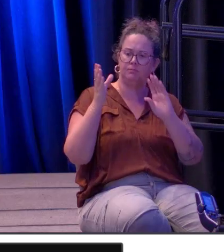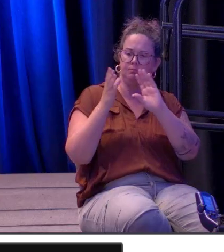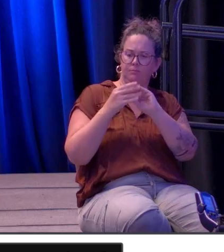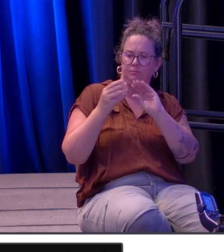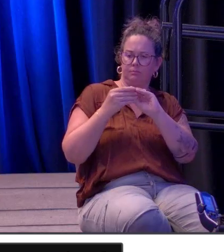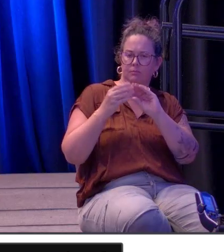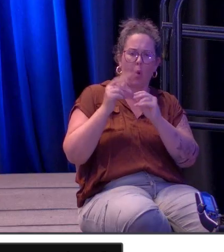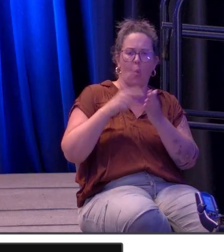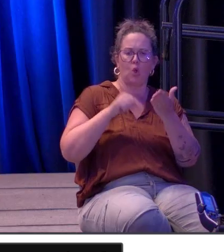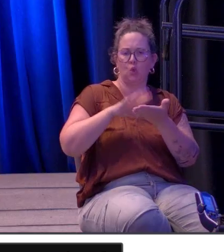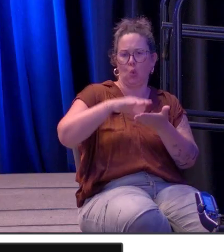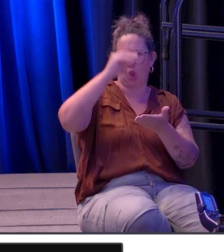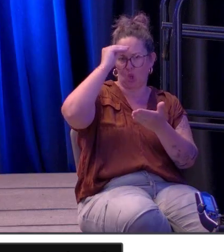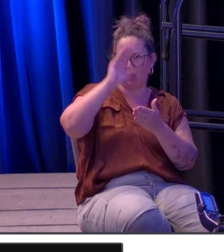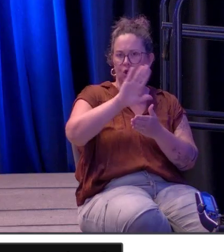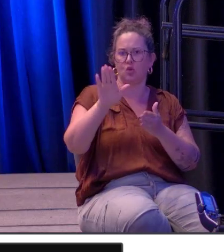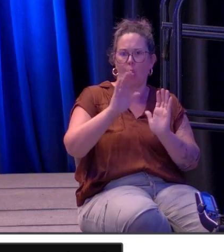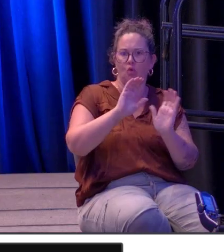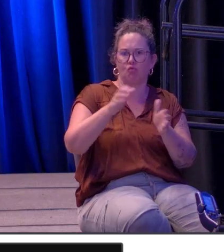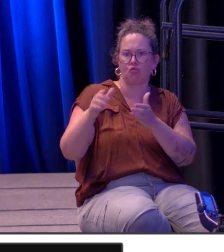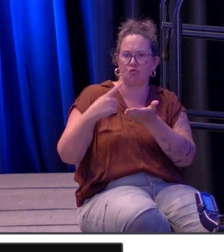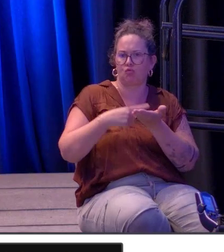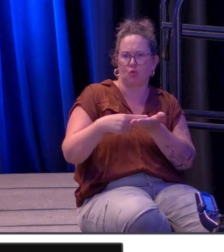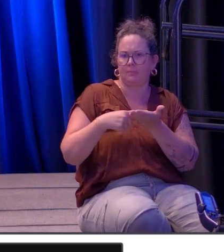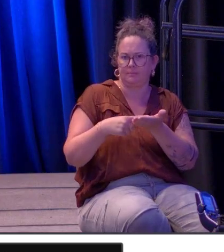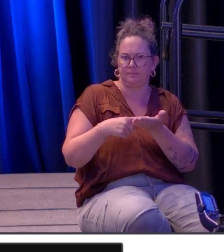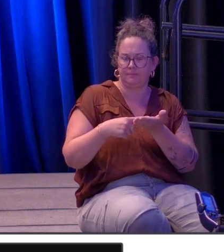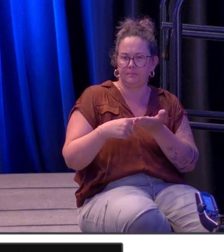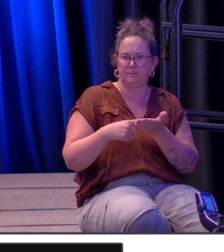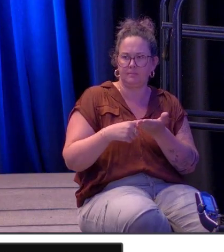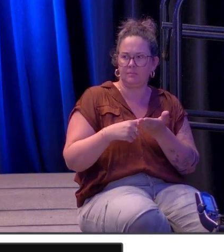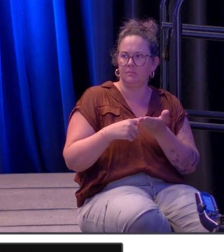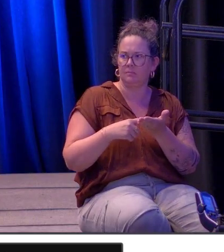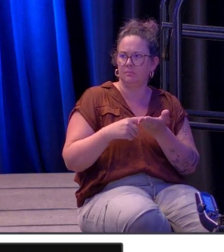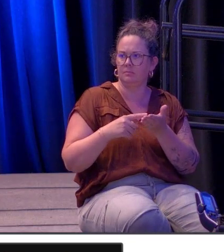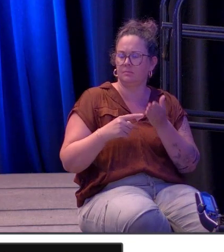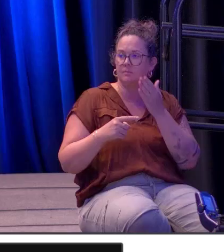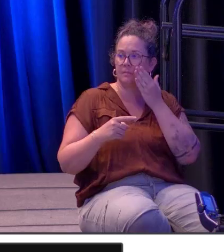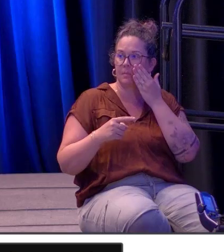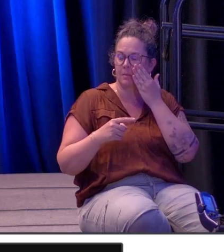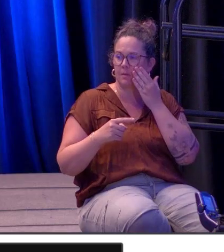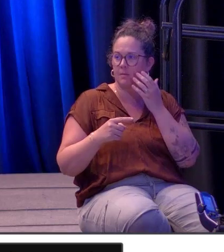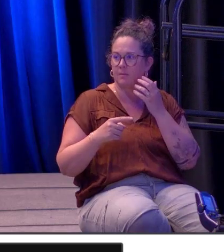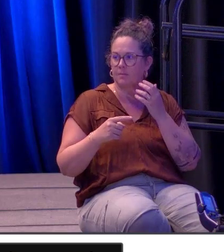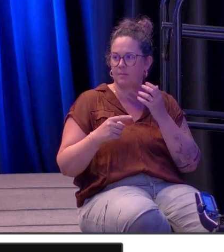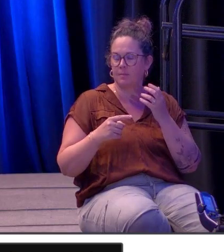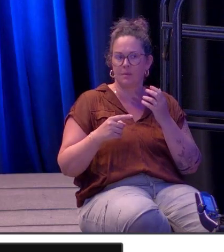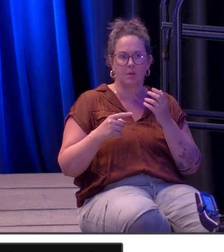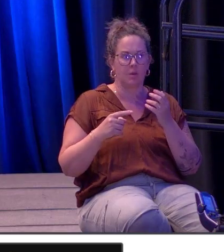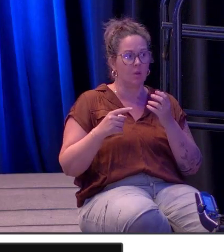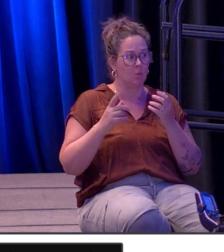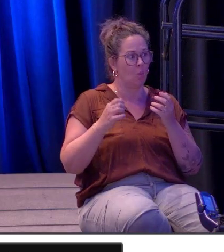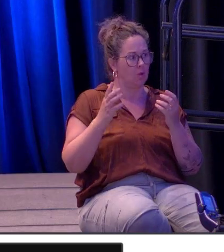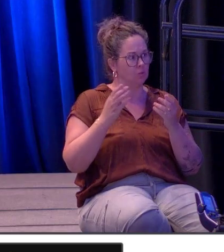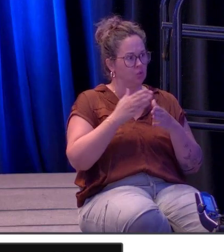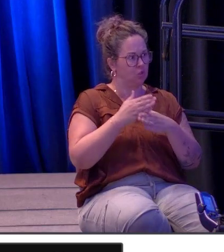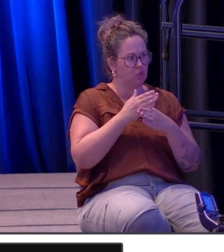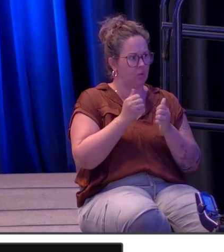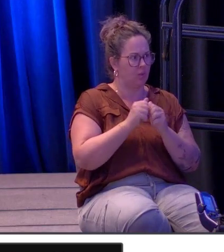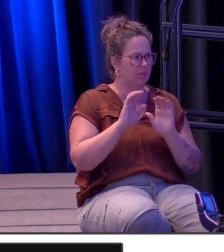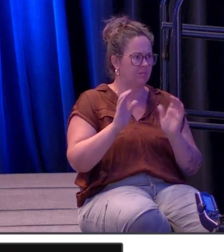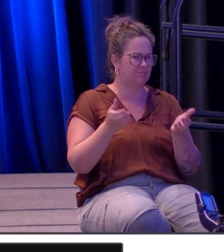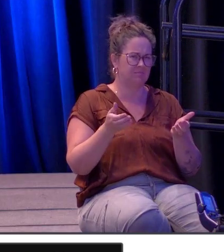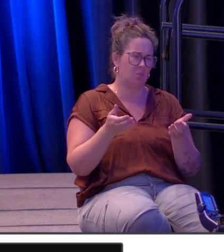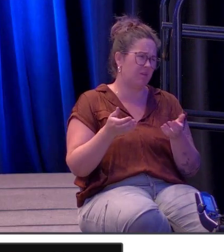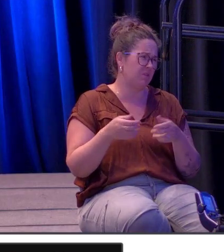conversation, please raise your hand and Leland will come by so you can let the everybody else know, because